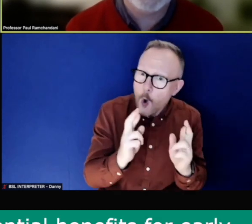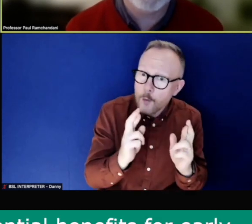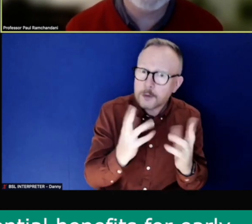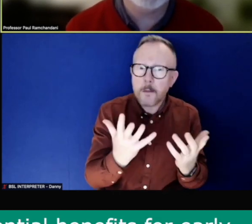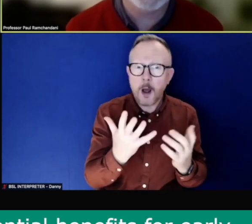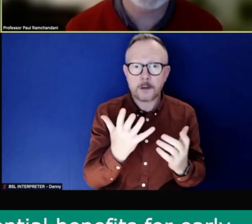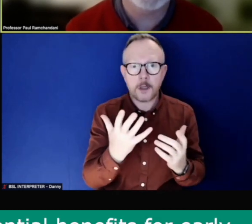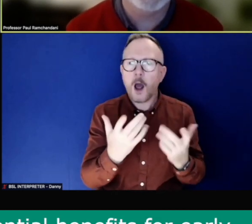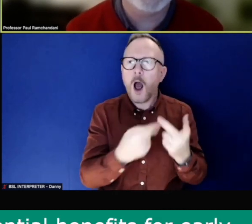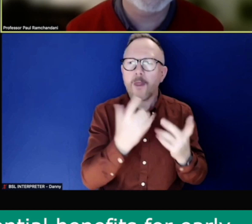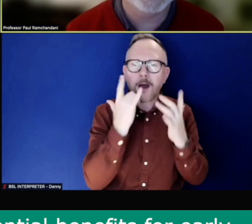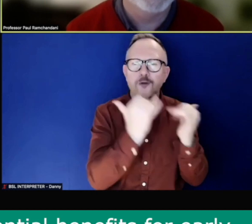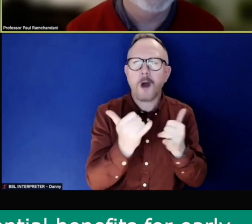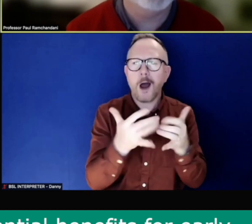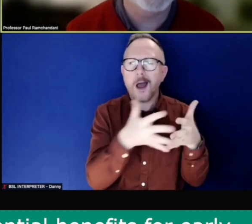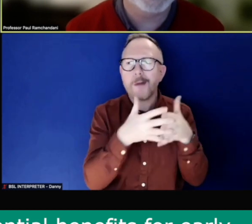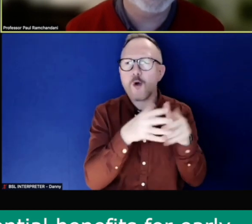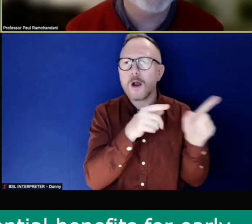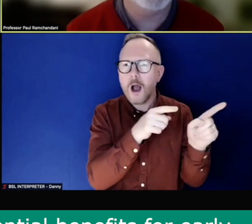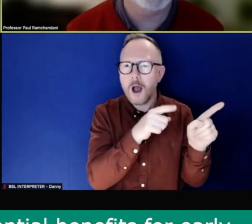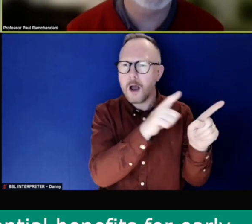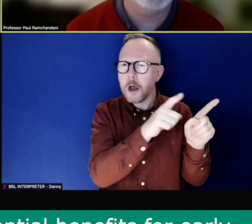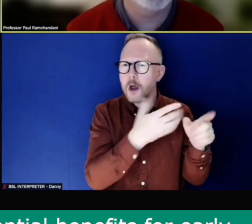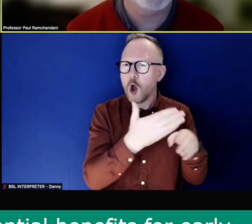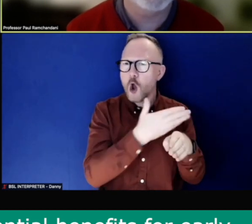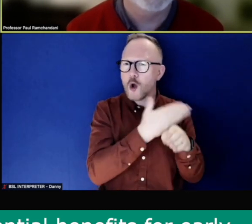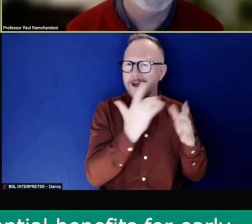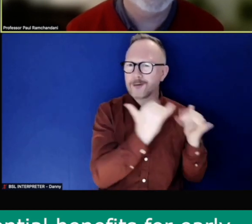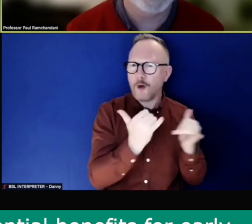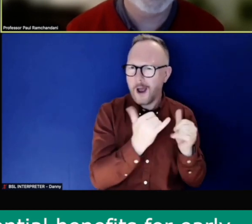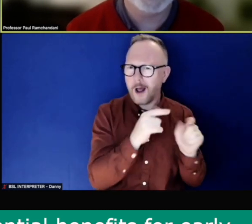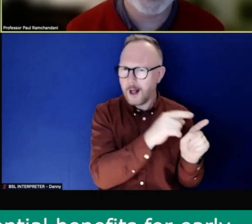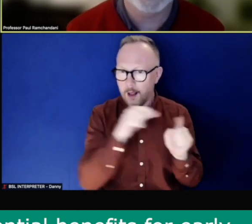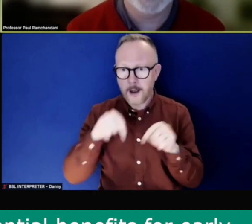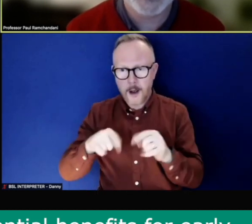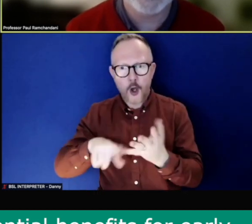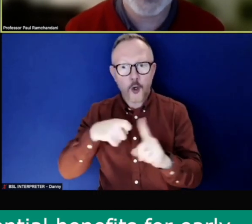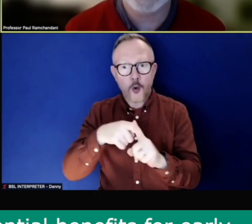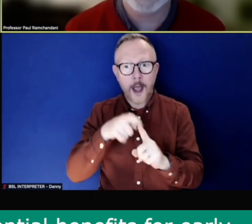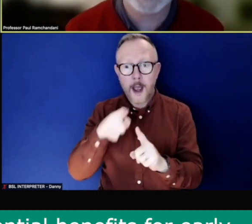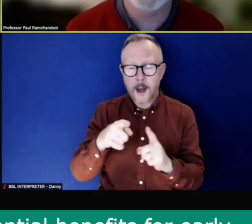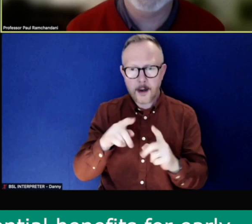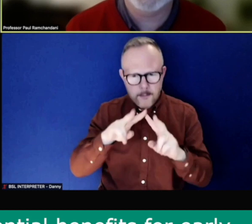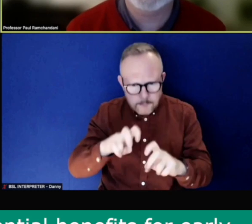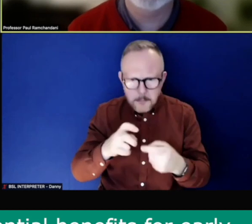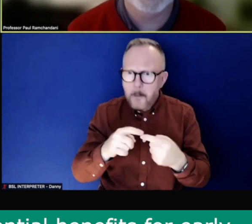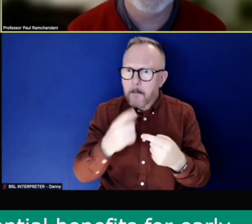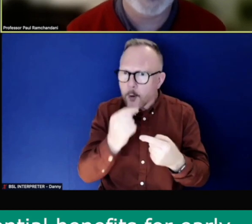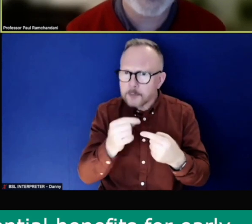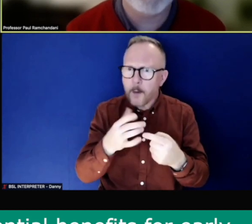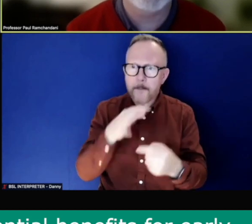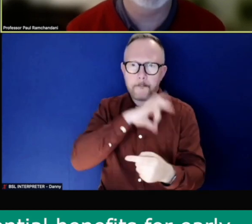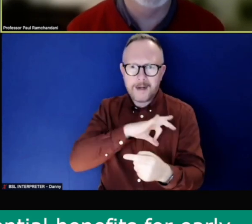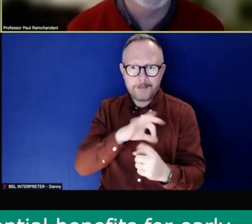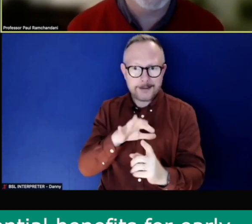But within the UK setting, we are seeing some potential benefits for early education attainment, and that seems to be